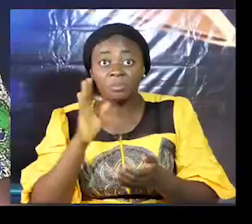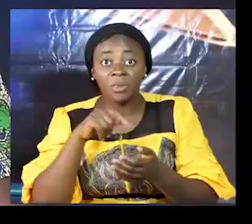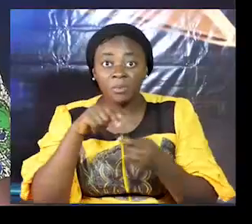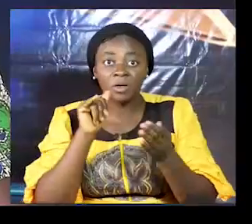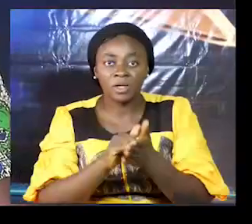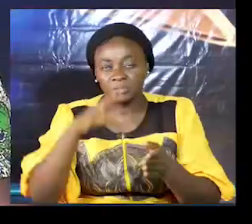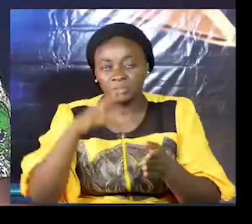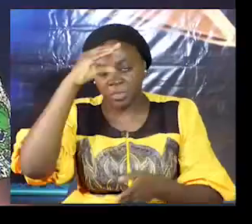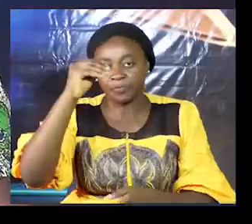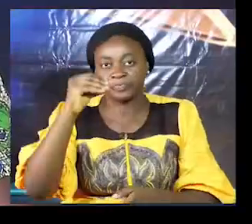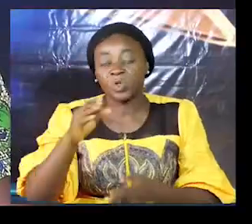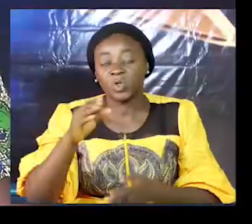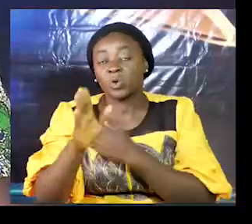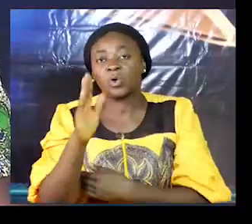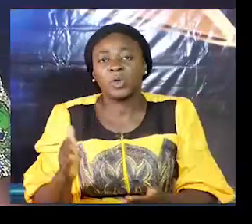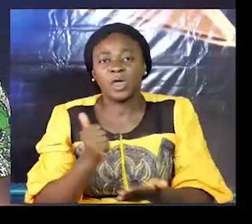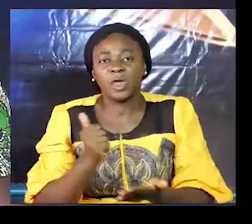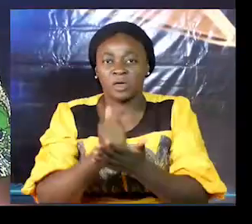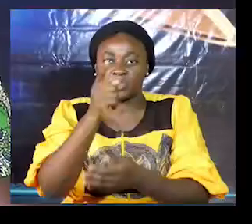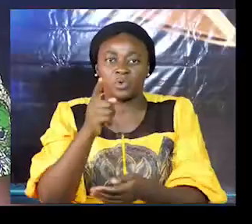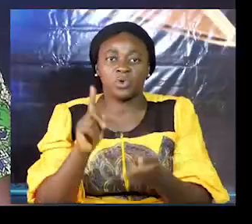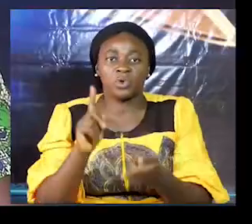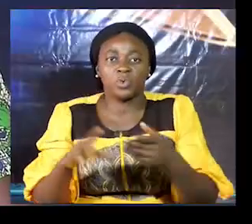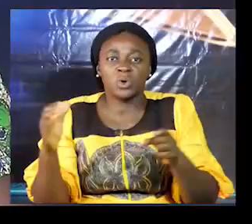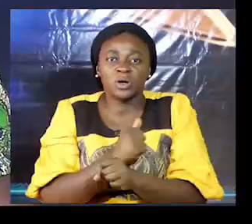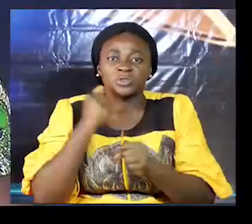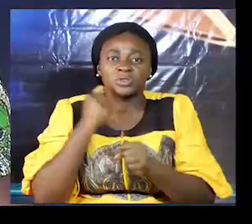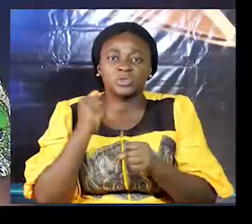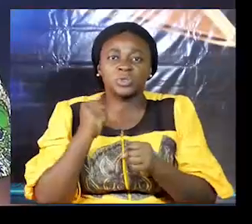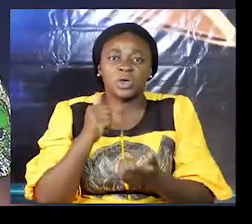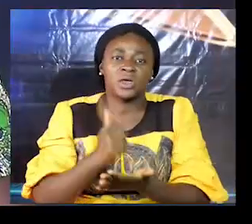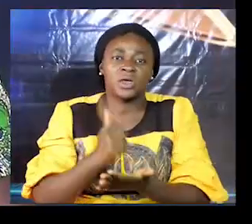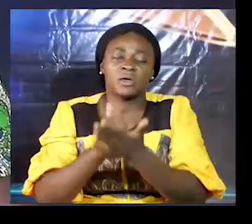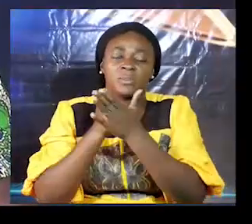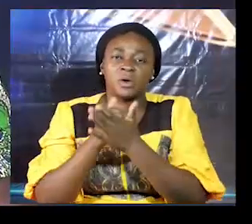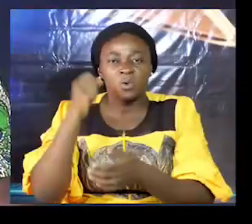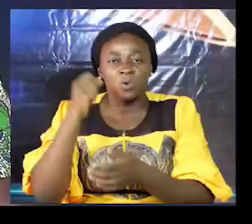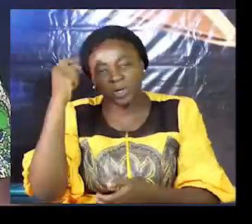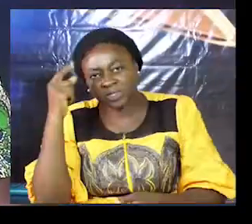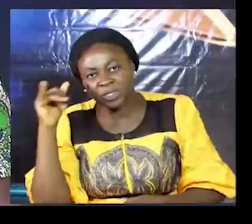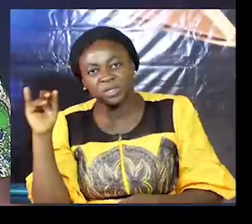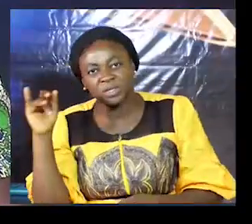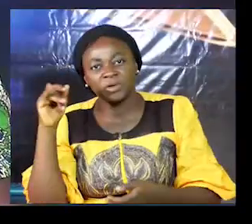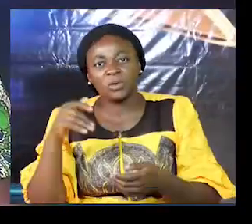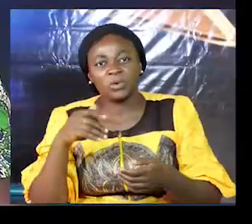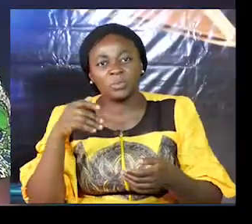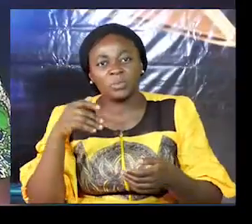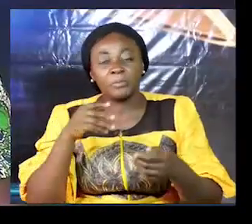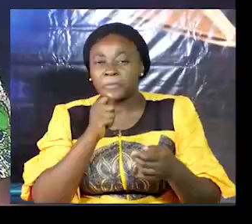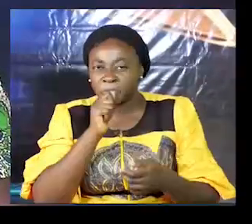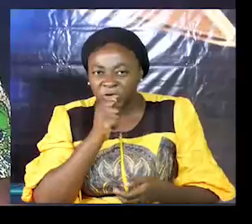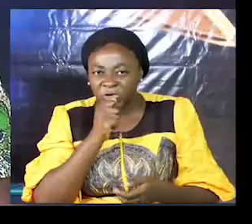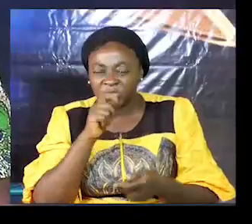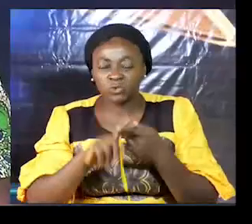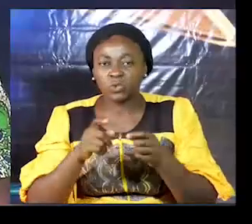give you grace to wait on him. You will not be faster than your shadow. You will not rush ahead of God. so that you will marry correctly and settle down with the